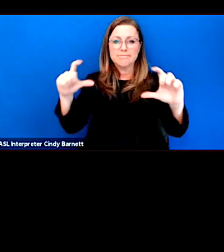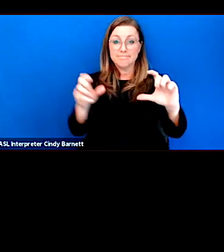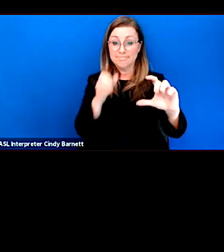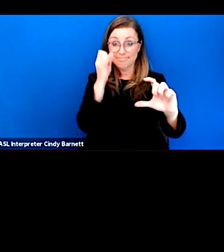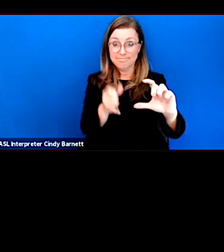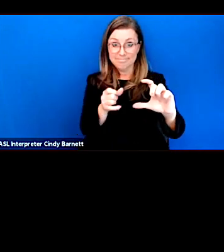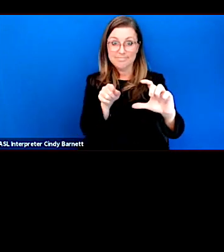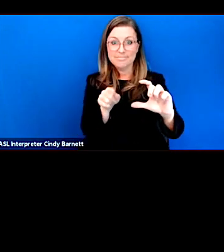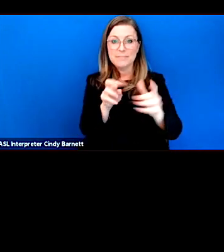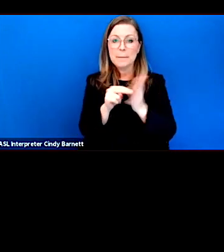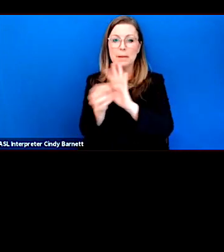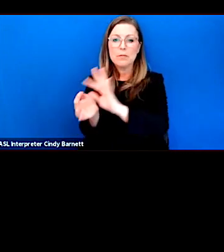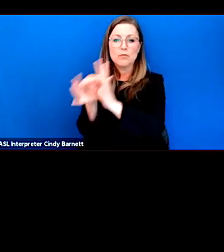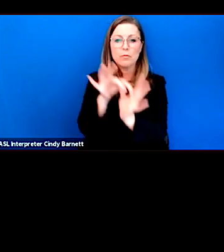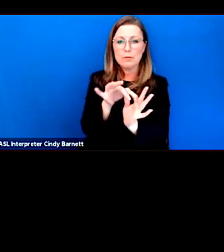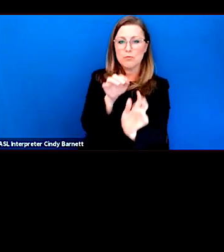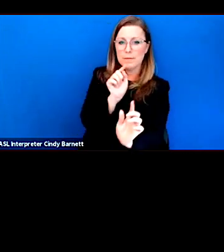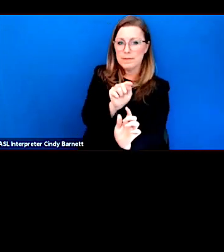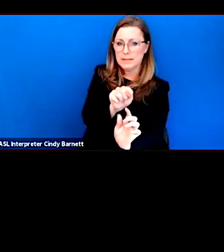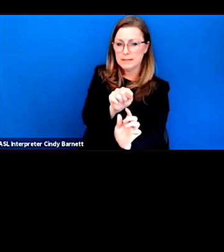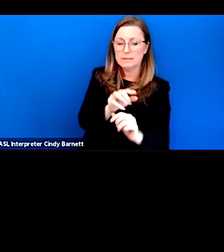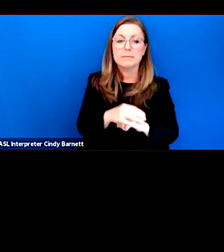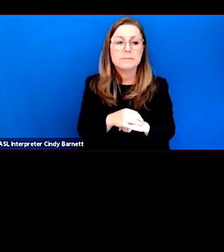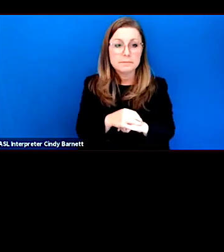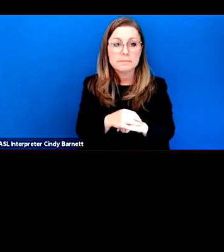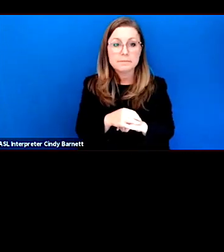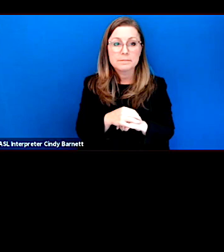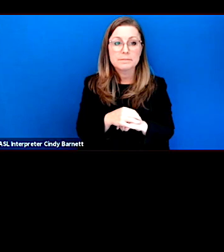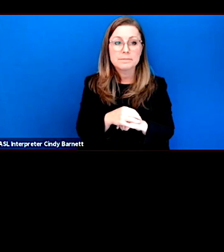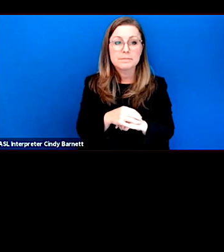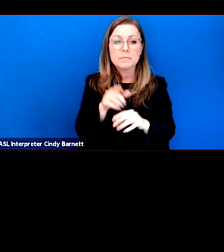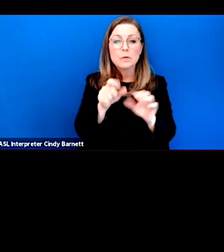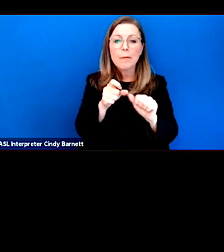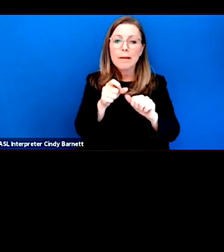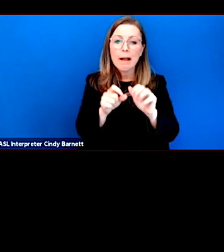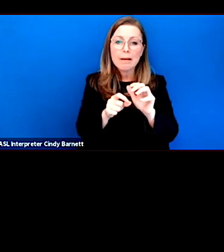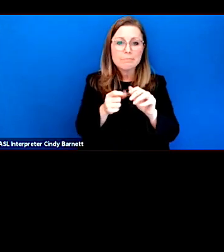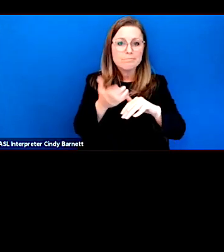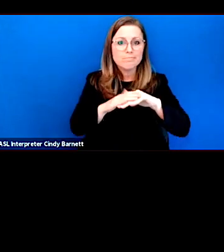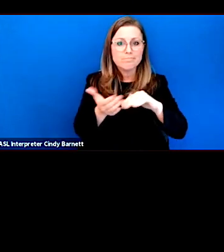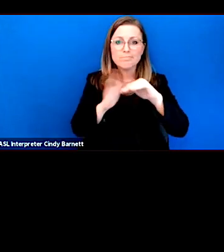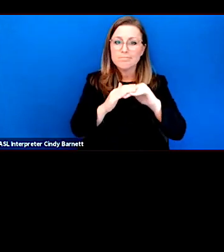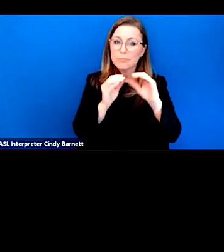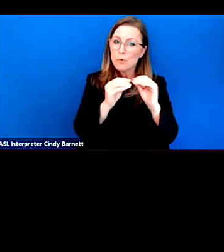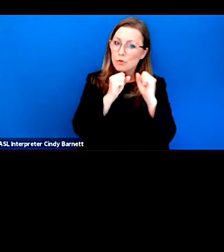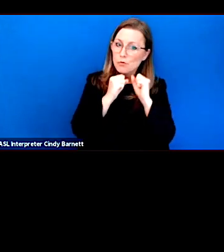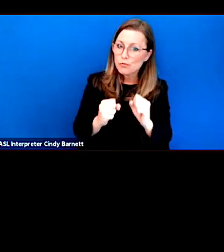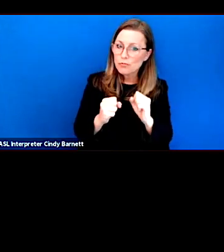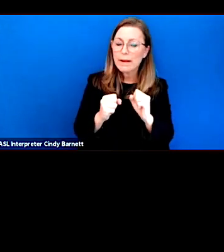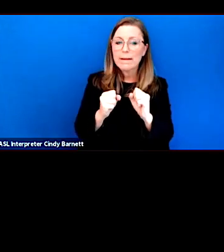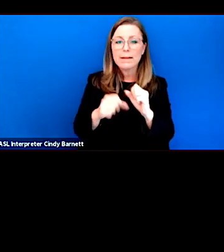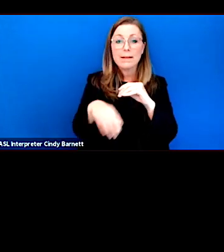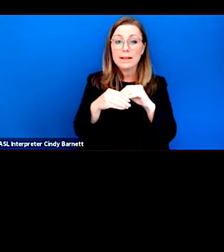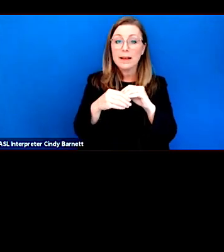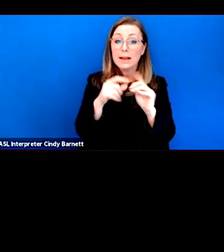similar strings, but with different words in the third group of search terms to focus on other races or